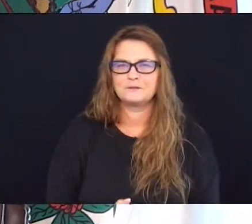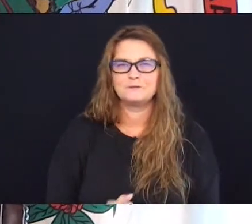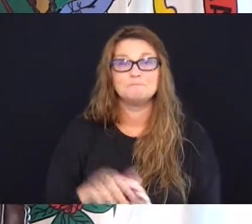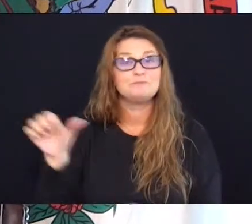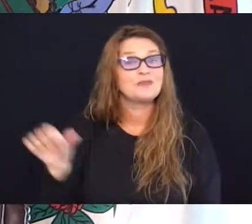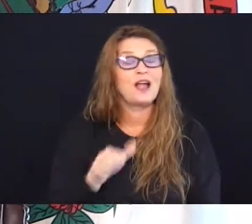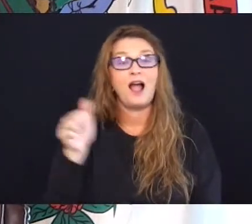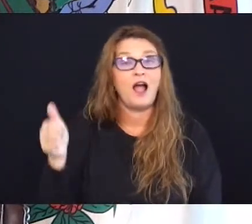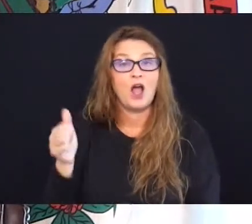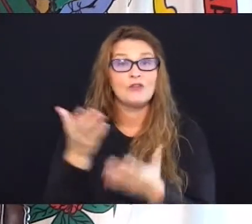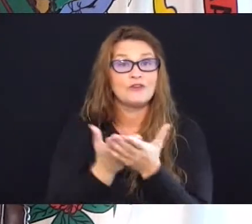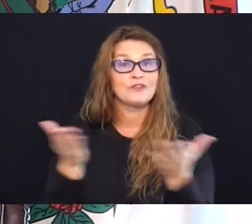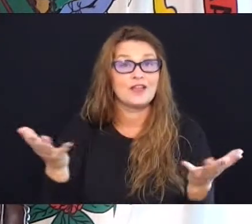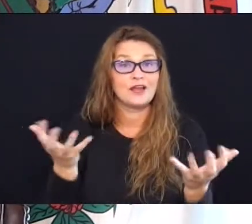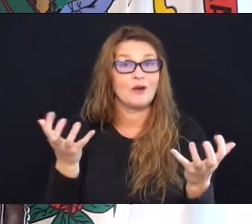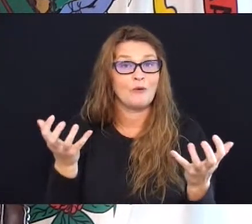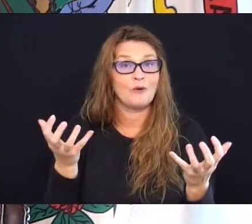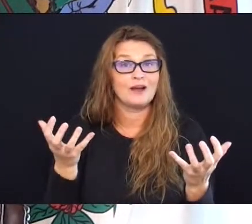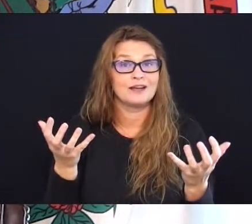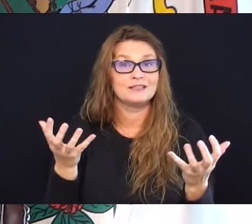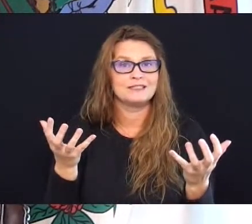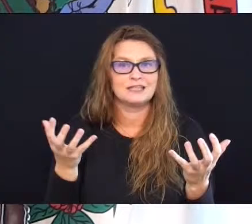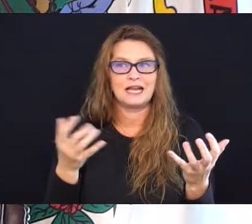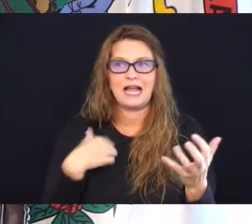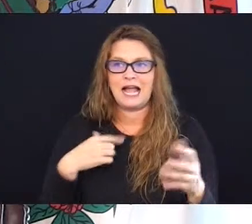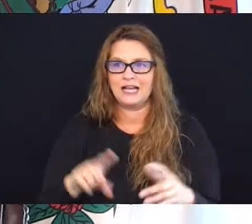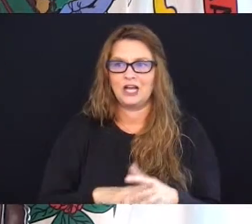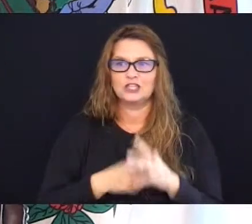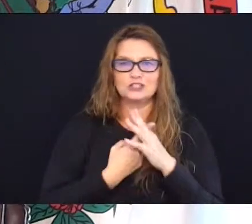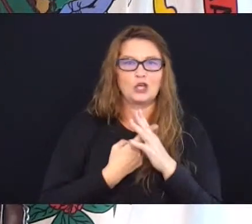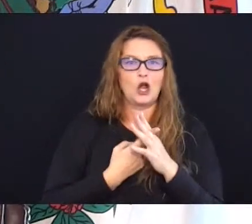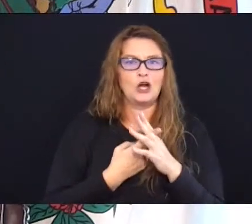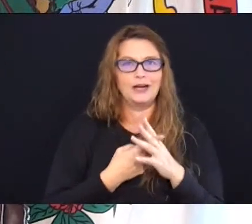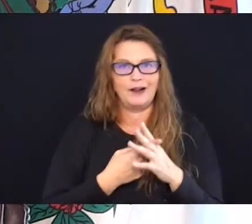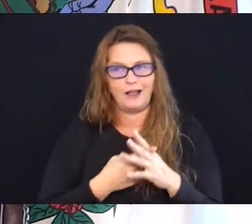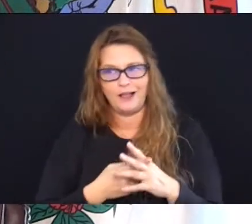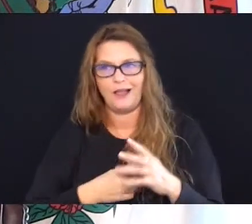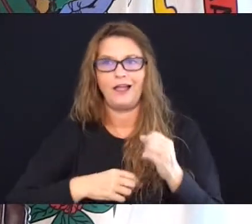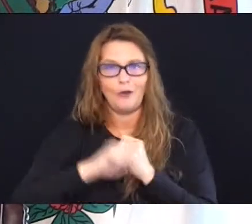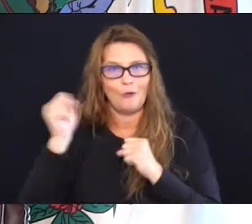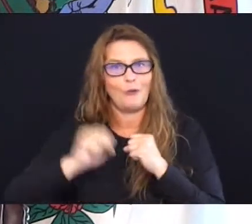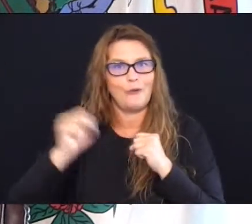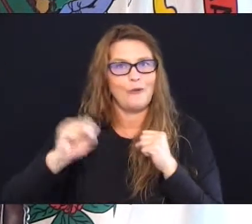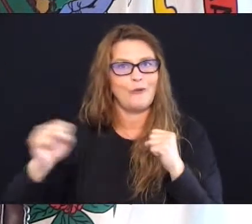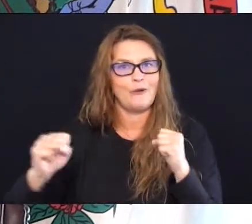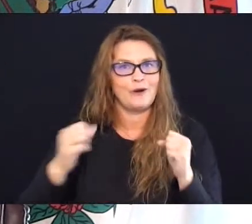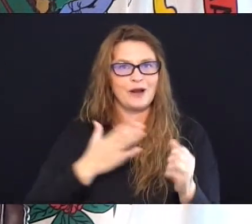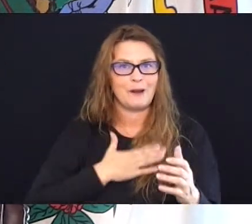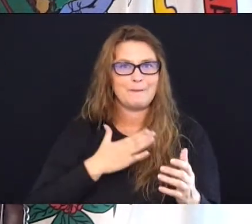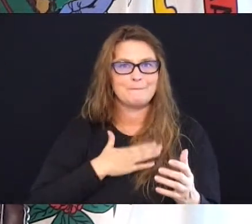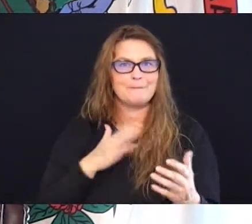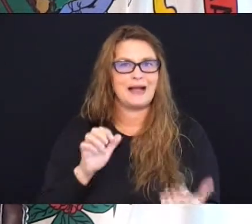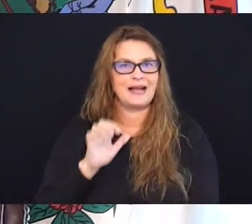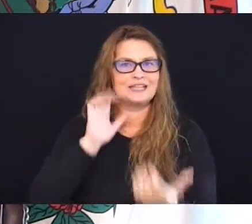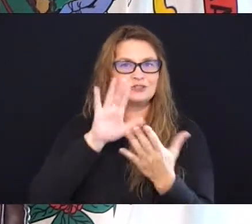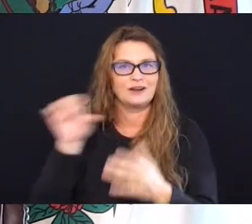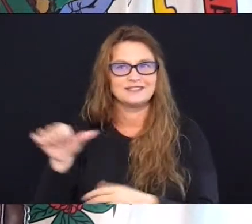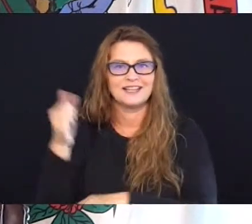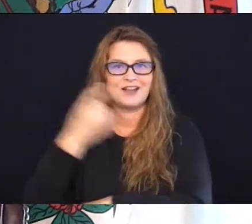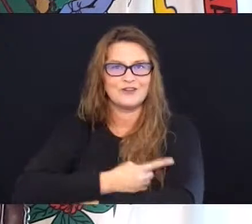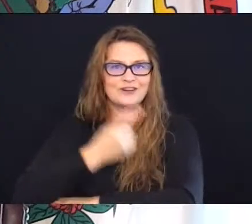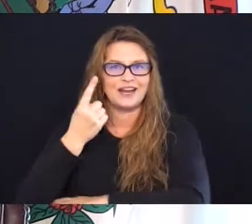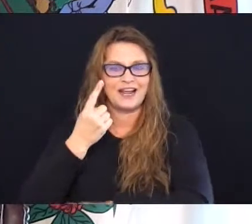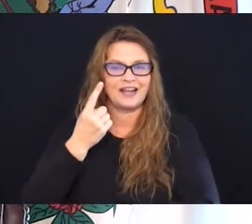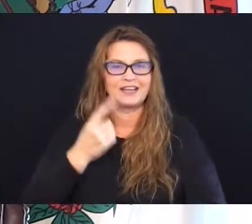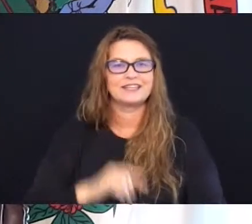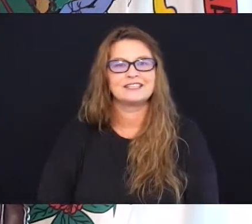Another thing that I wanted to do, and I got so wound up in my delivery of the, in my address the other day, that